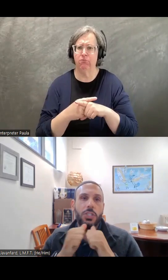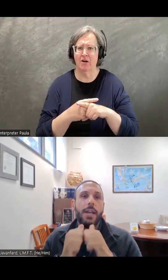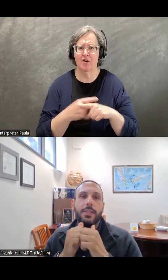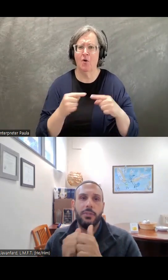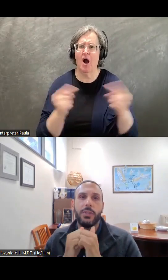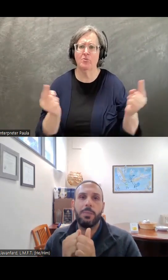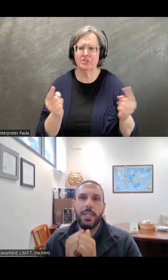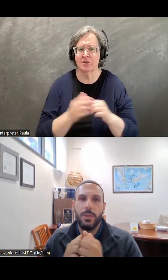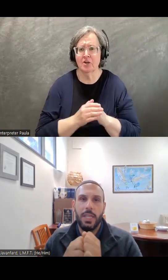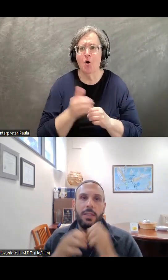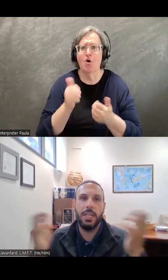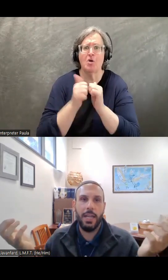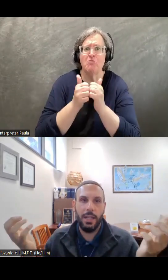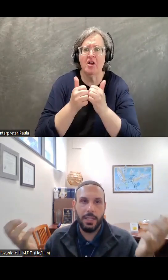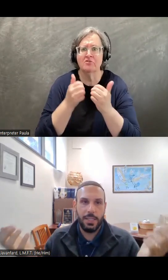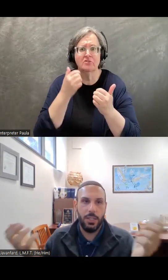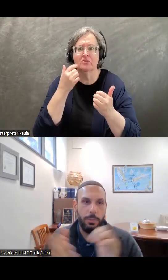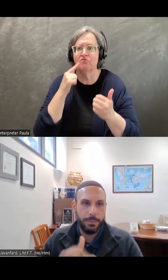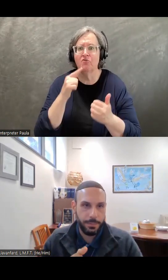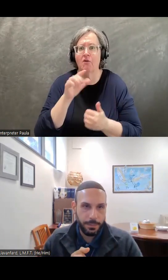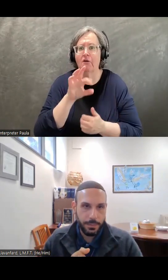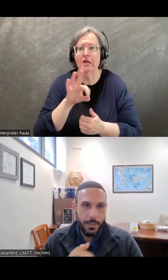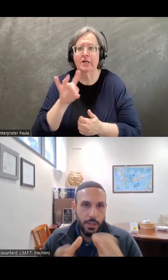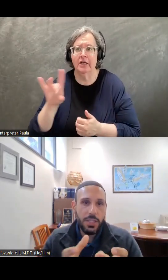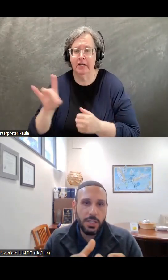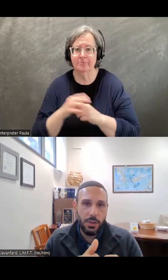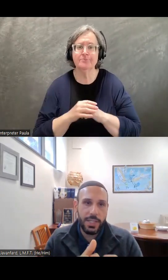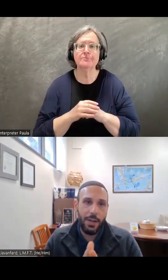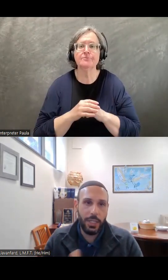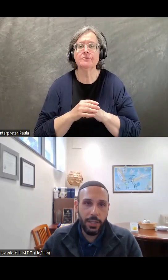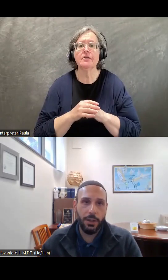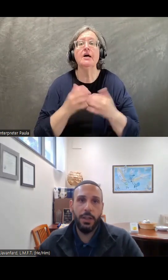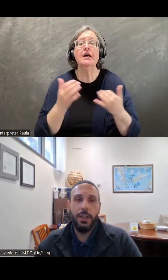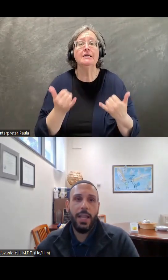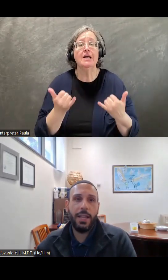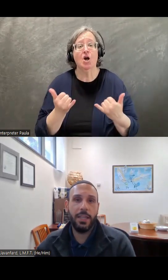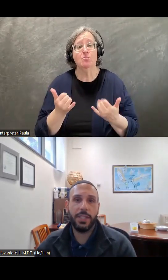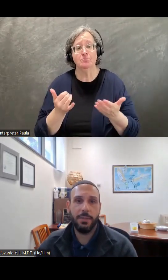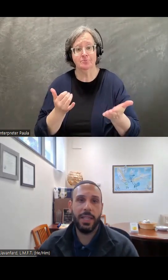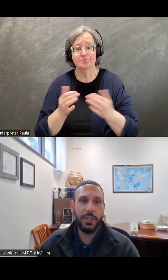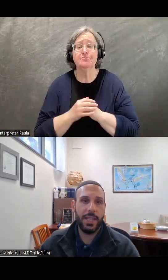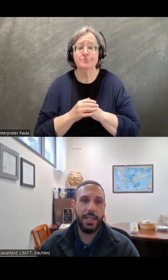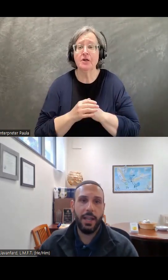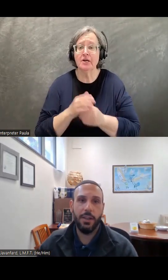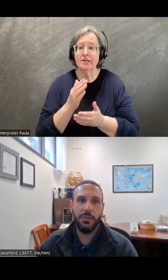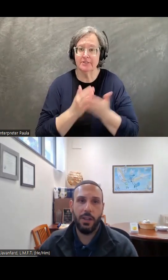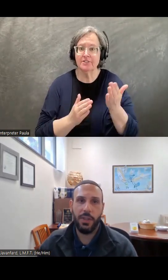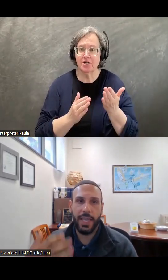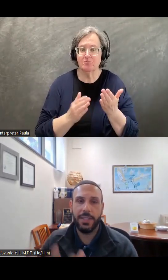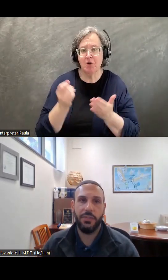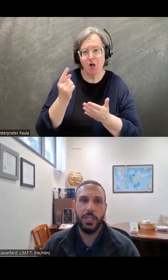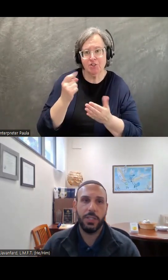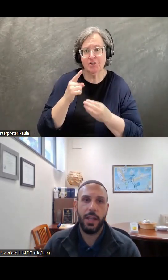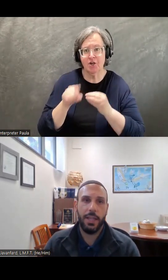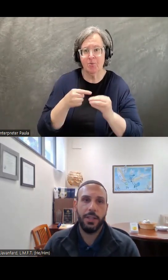other or jostling for space within the 988 continuum. Just to start us out here, and give us some level setting of